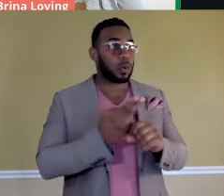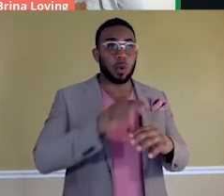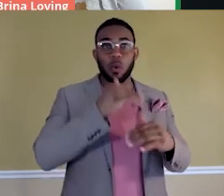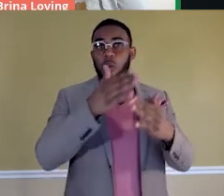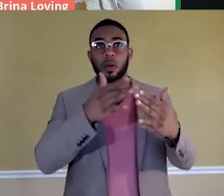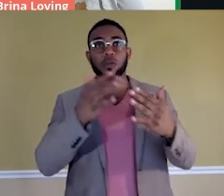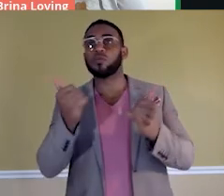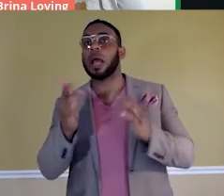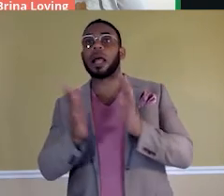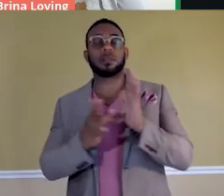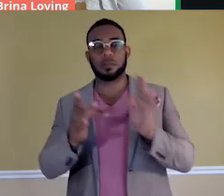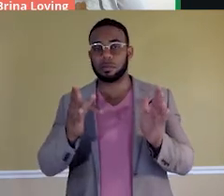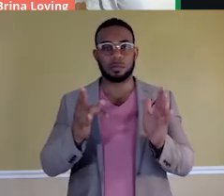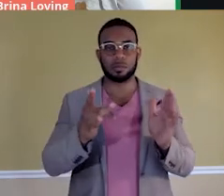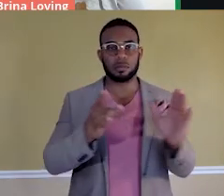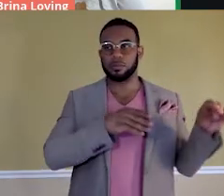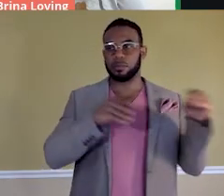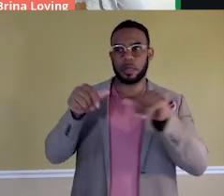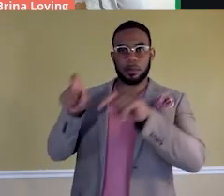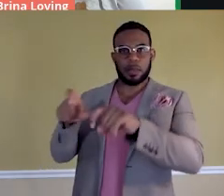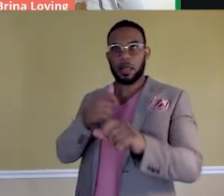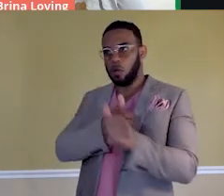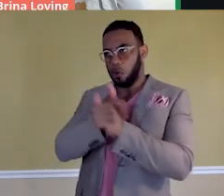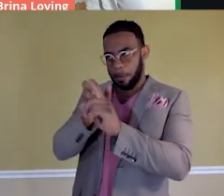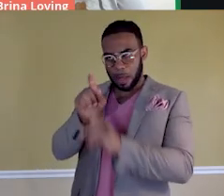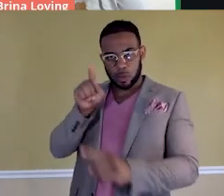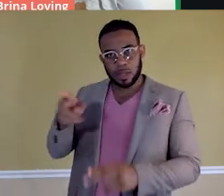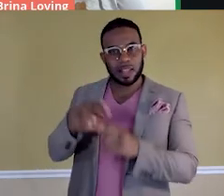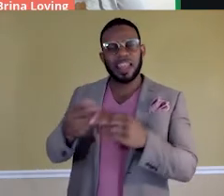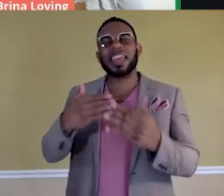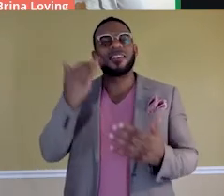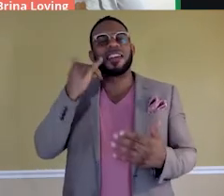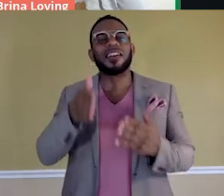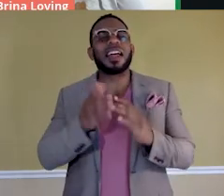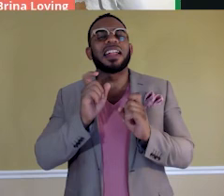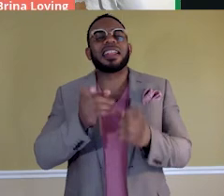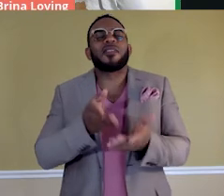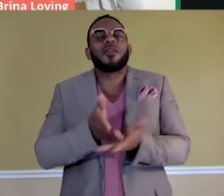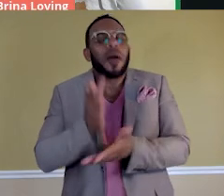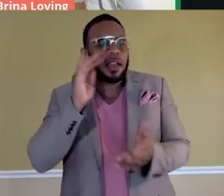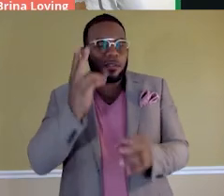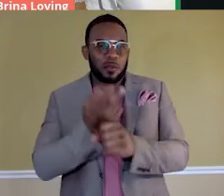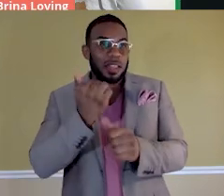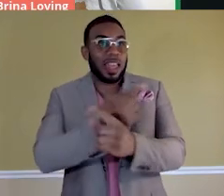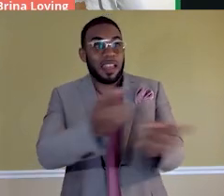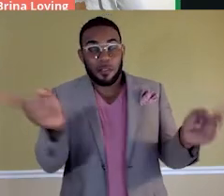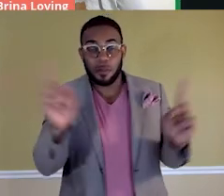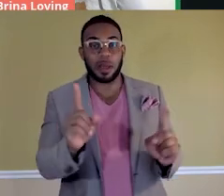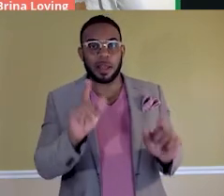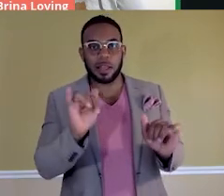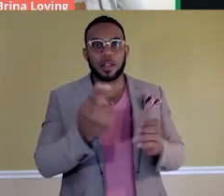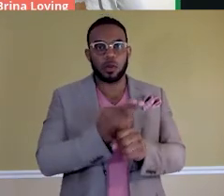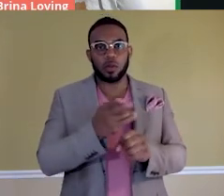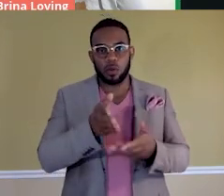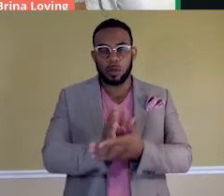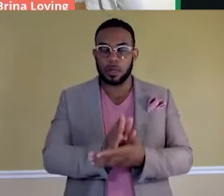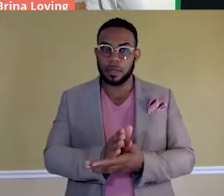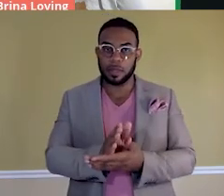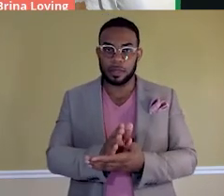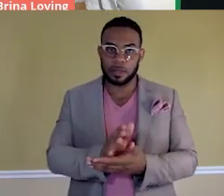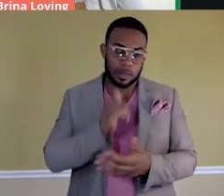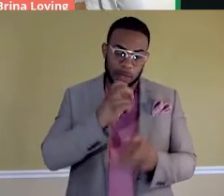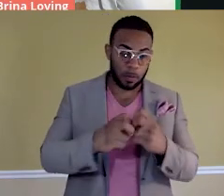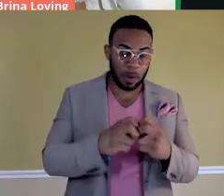who tries to use his image, it can be traced back to him. Even if he decides to give the right of use to everybody can use his right. That's